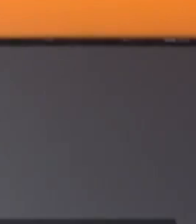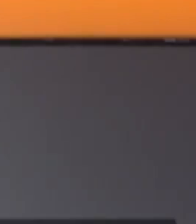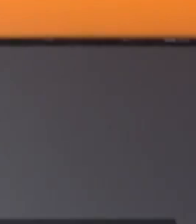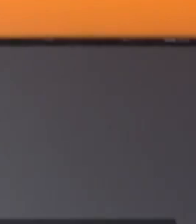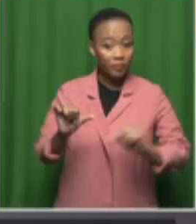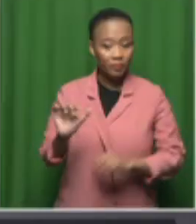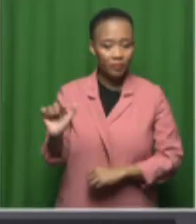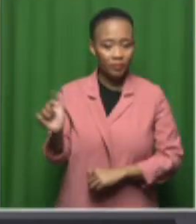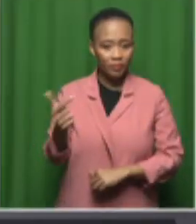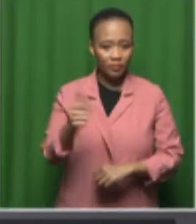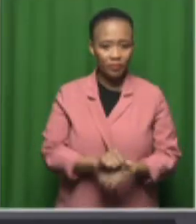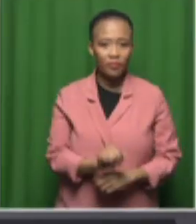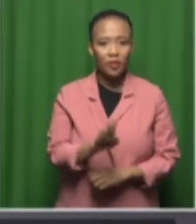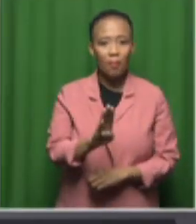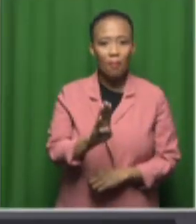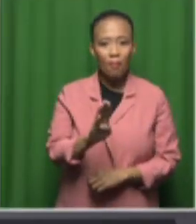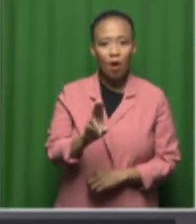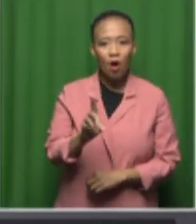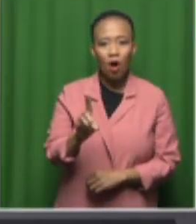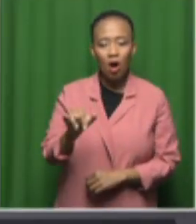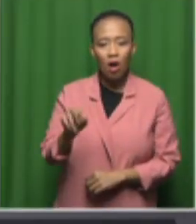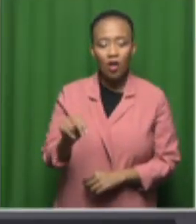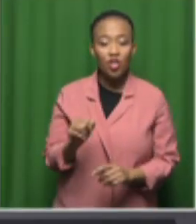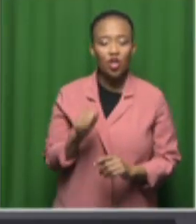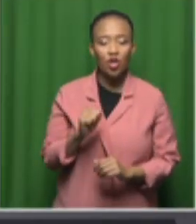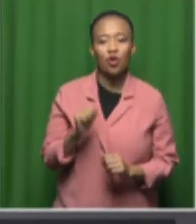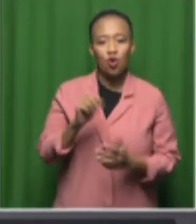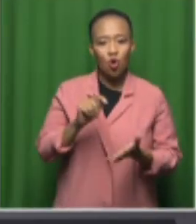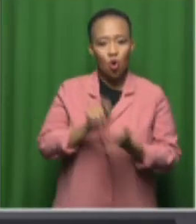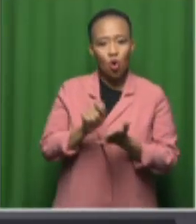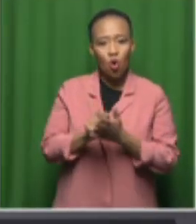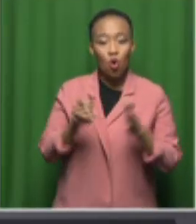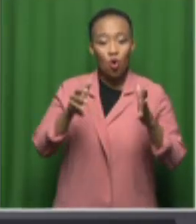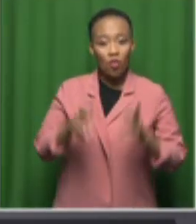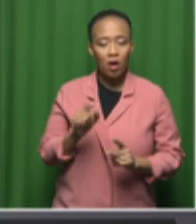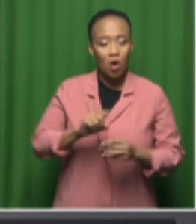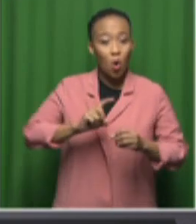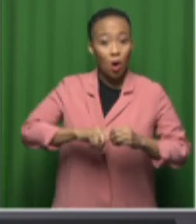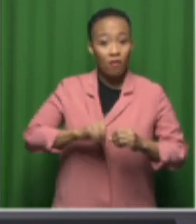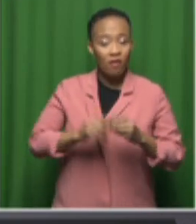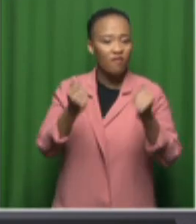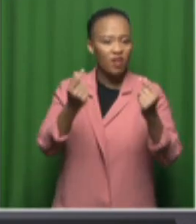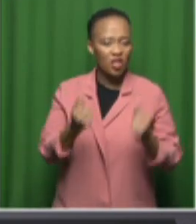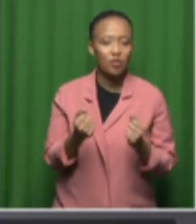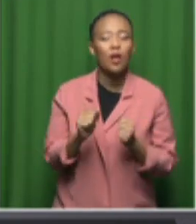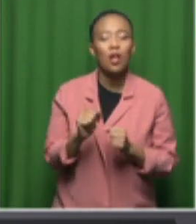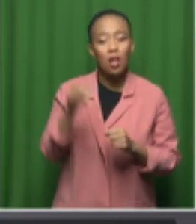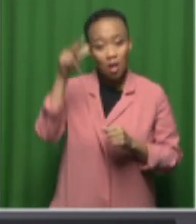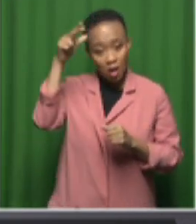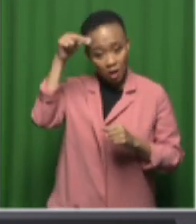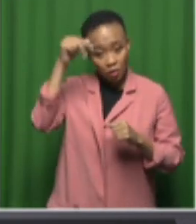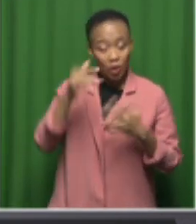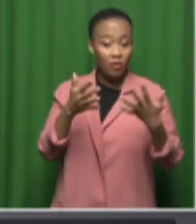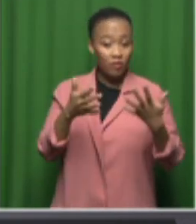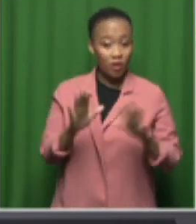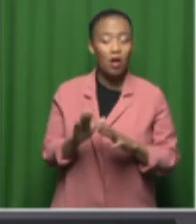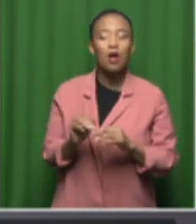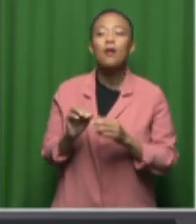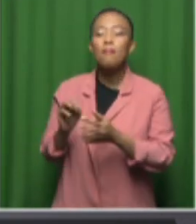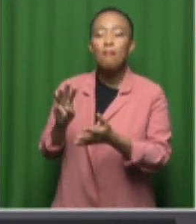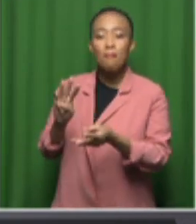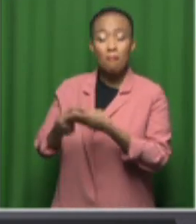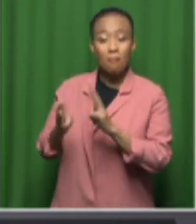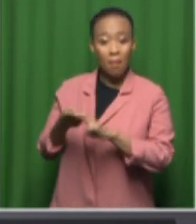Welcome back, everybody. Now, budding author Botshelo Mthomboti is a qualified financial management graduate who published her first pure maths poetry